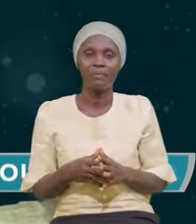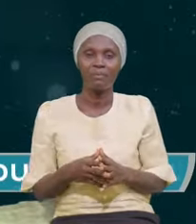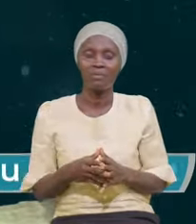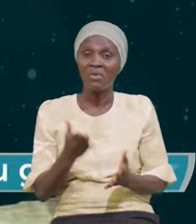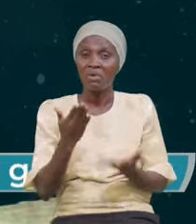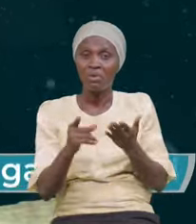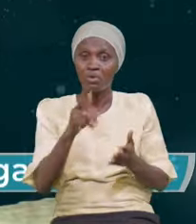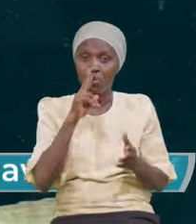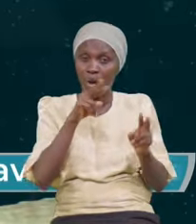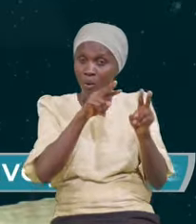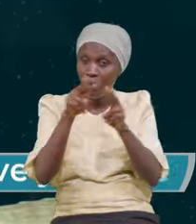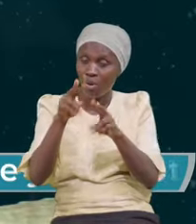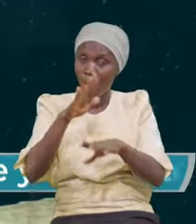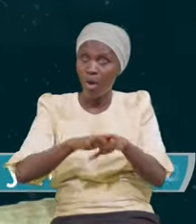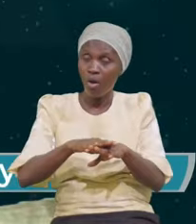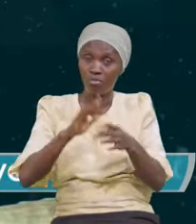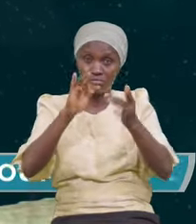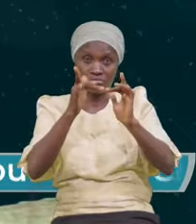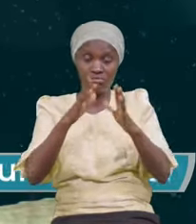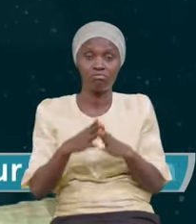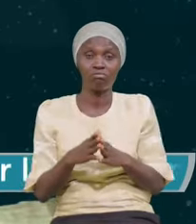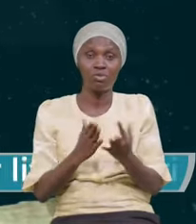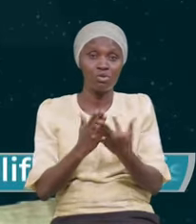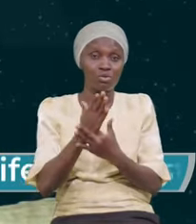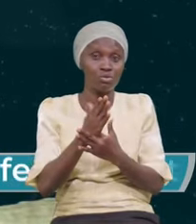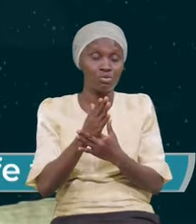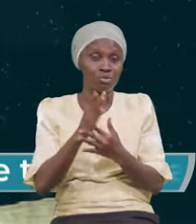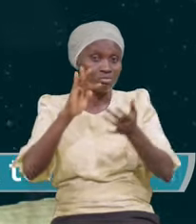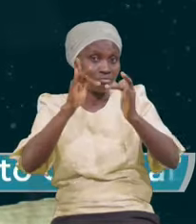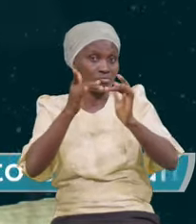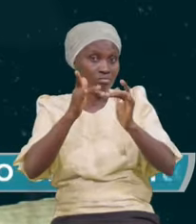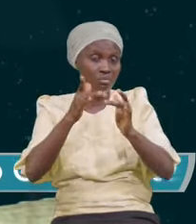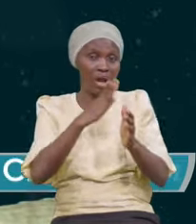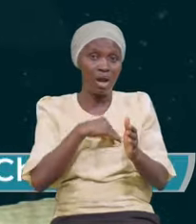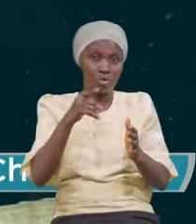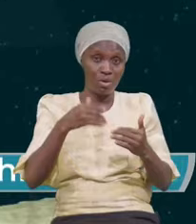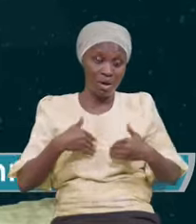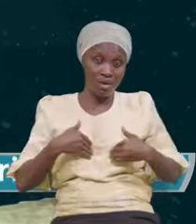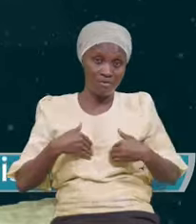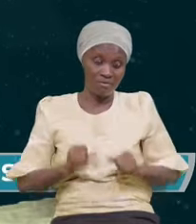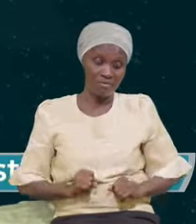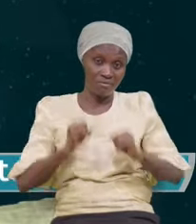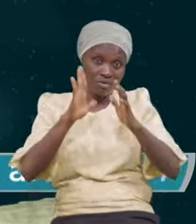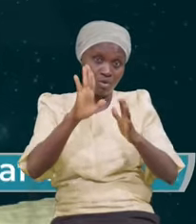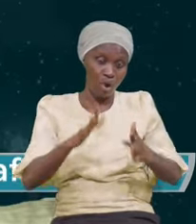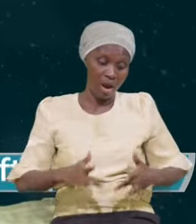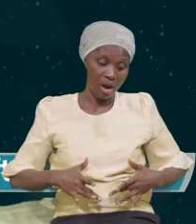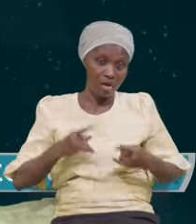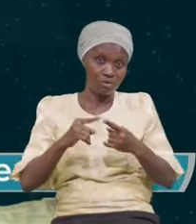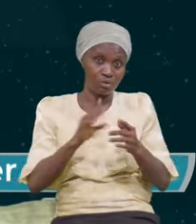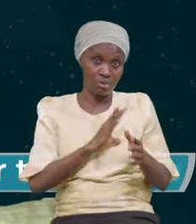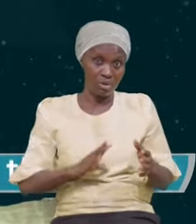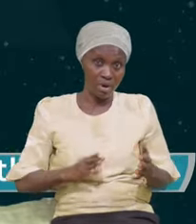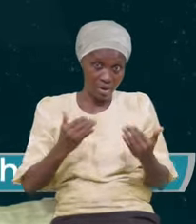online and you gave your life to christ after the pastor's message this evening there is a link